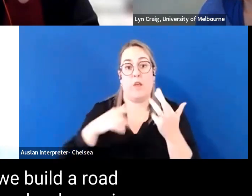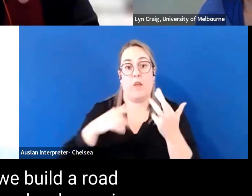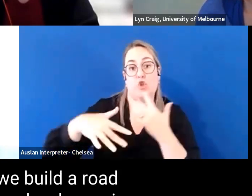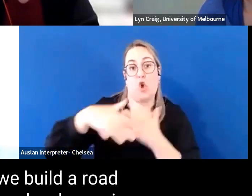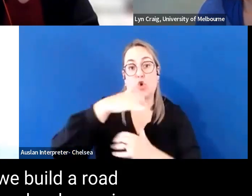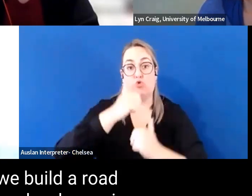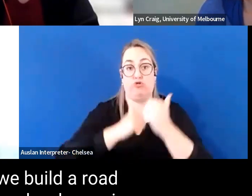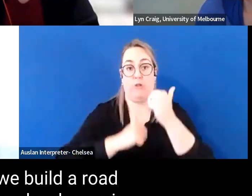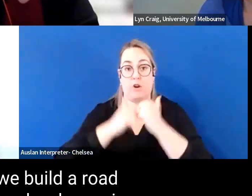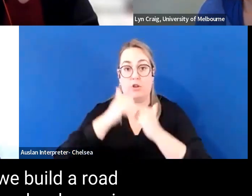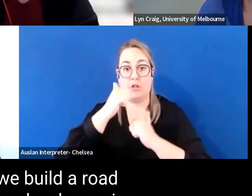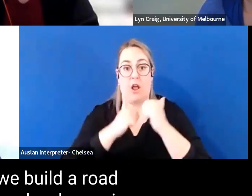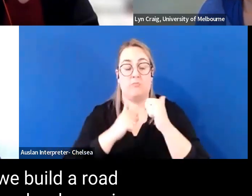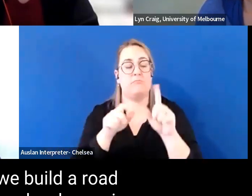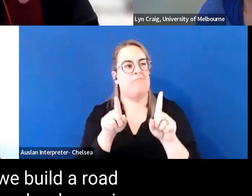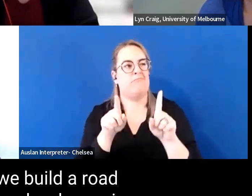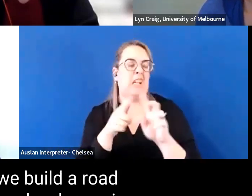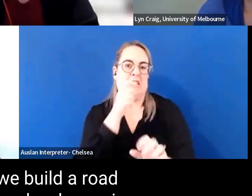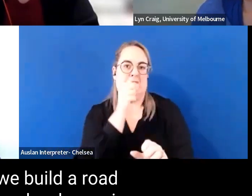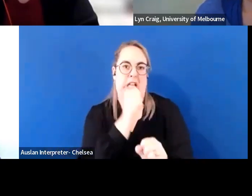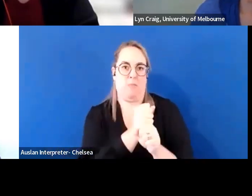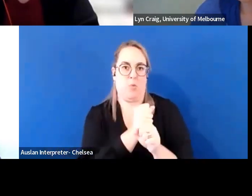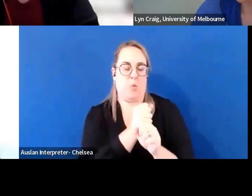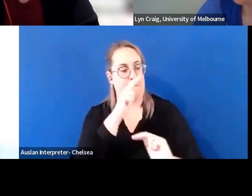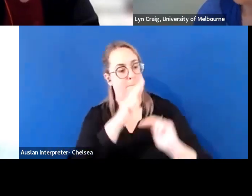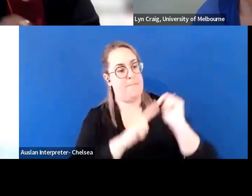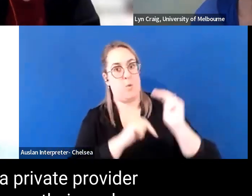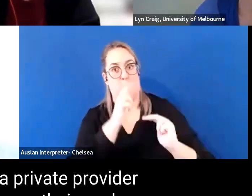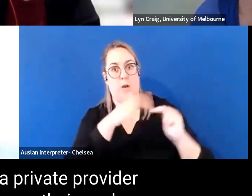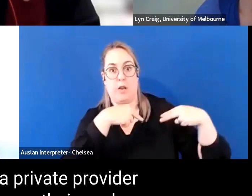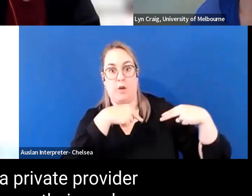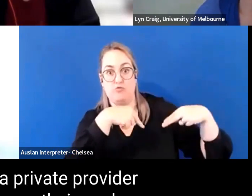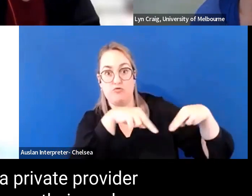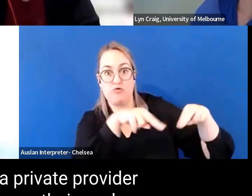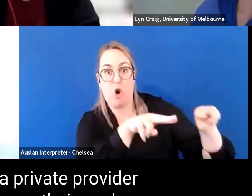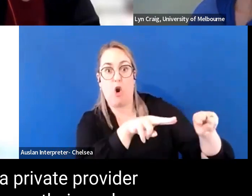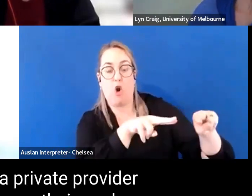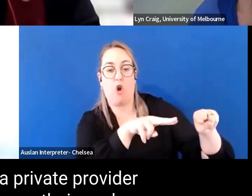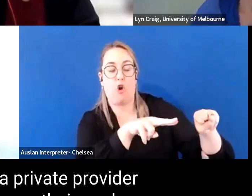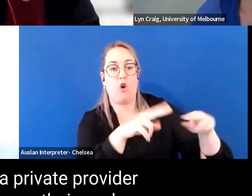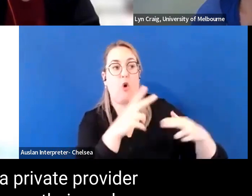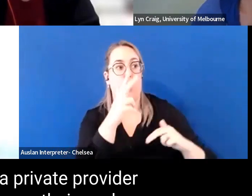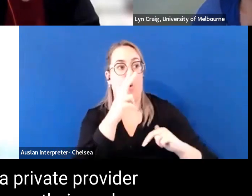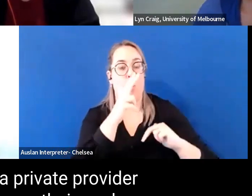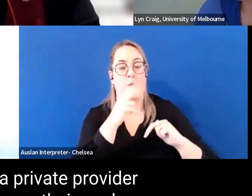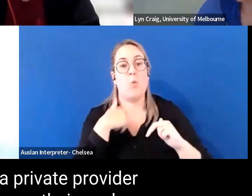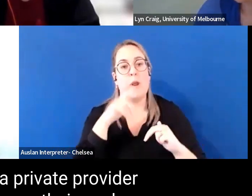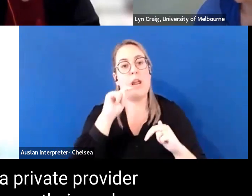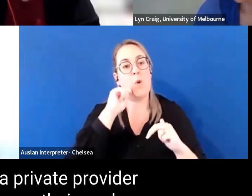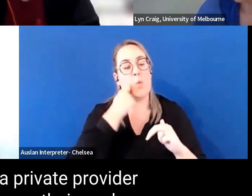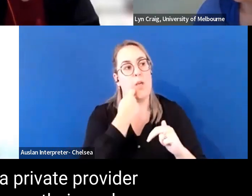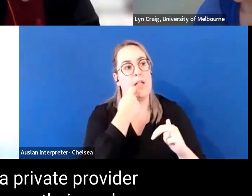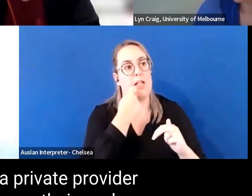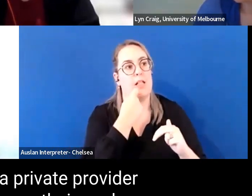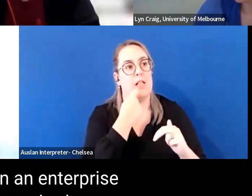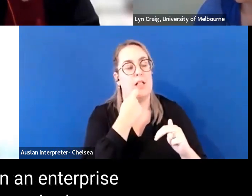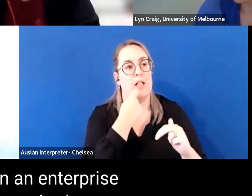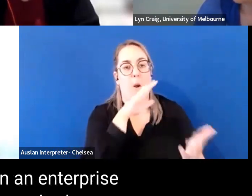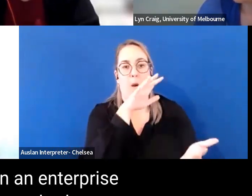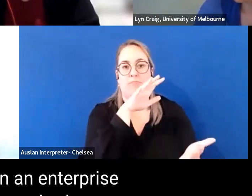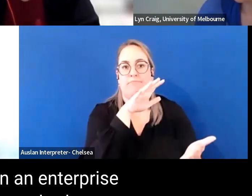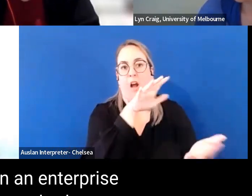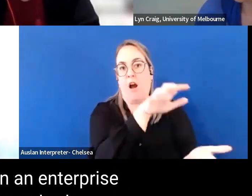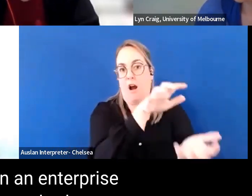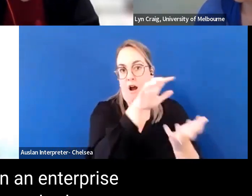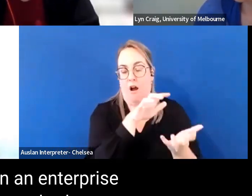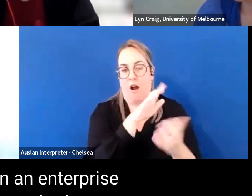road or we remove a level crossing, we contract a private provider who not only pays their workers properly